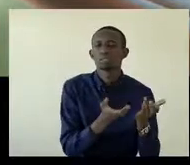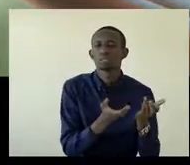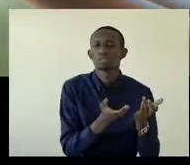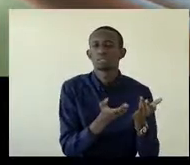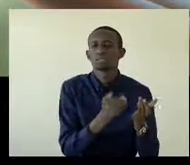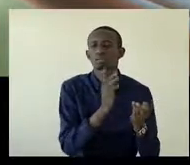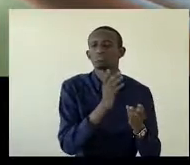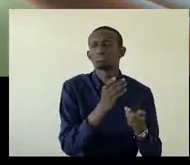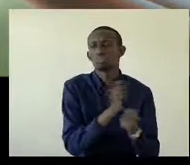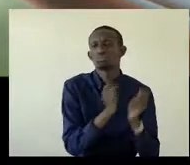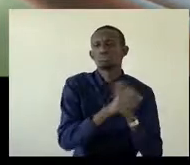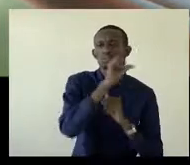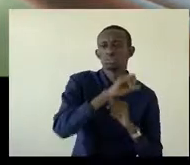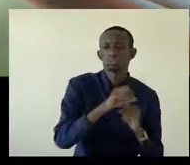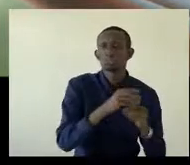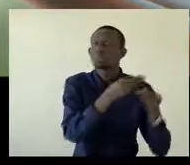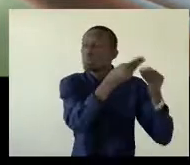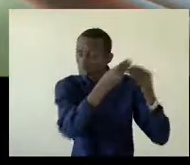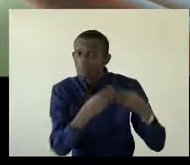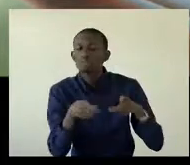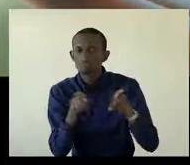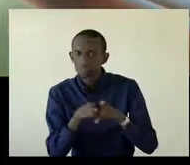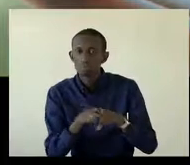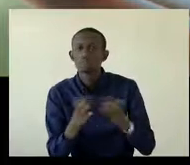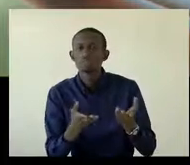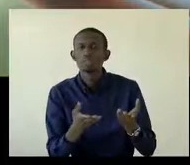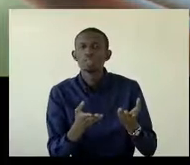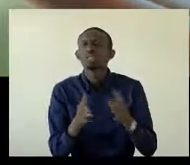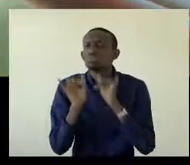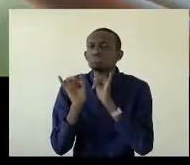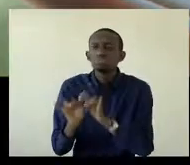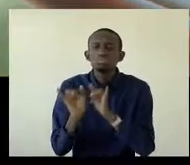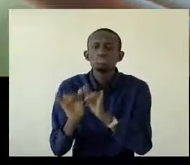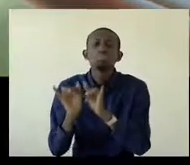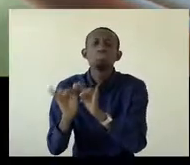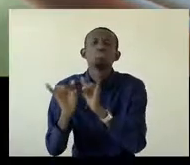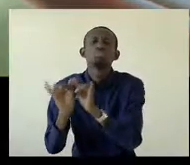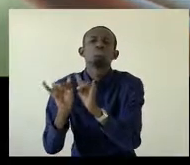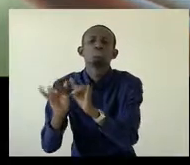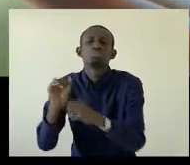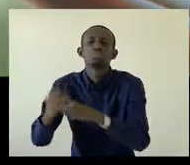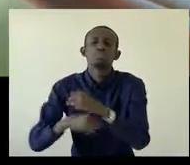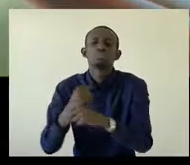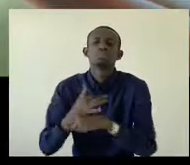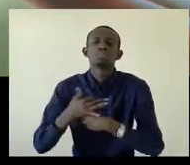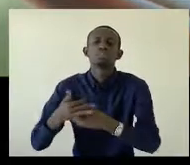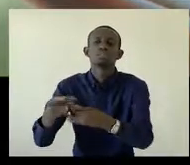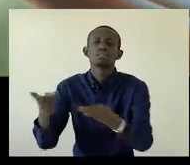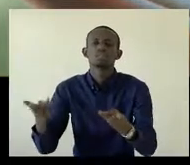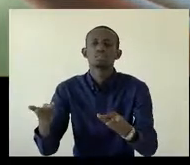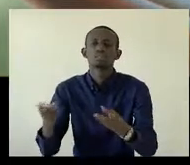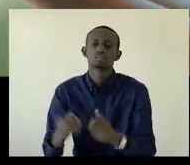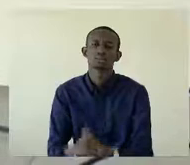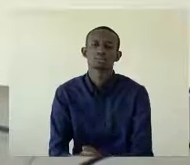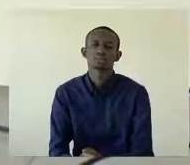need, for how long can we sustain that? Your hands are always getting from the planet. Give